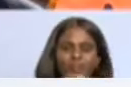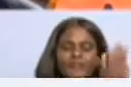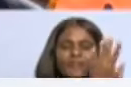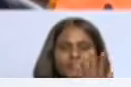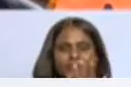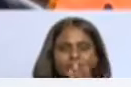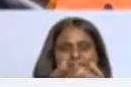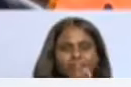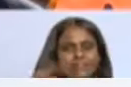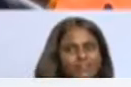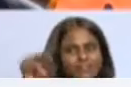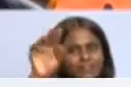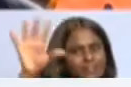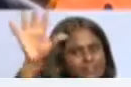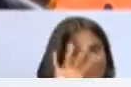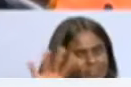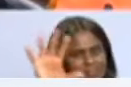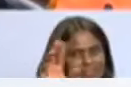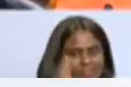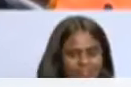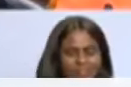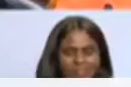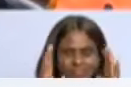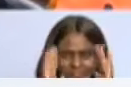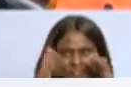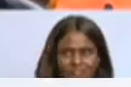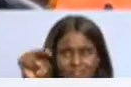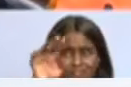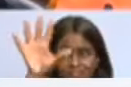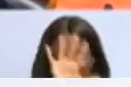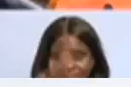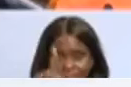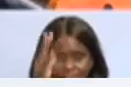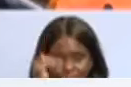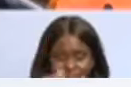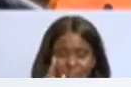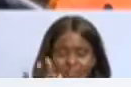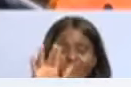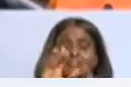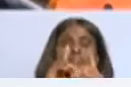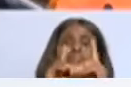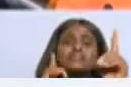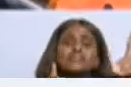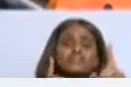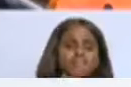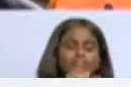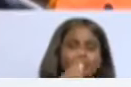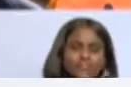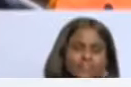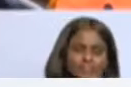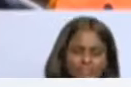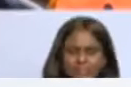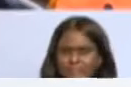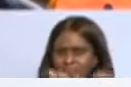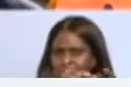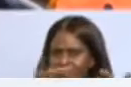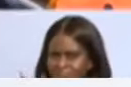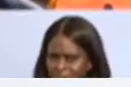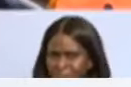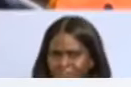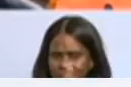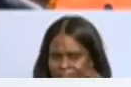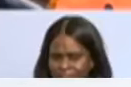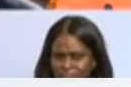the Northern Corridor. We are focusing on the Northern Corridor because of the distance from Lusaka and other reasons. So